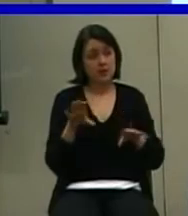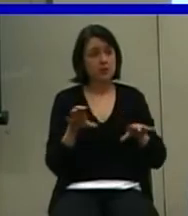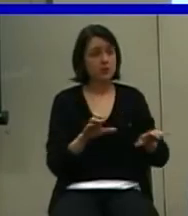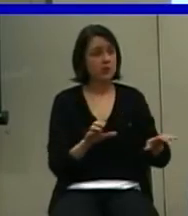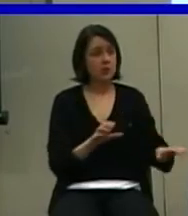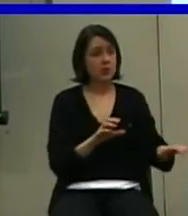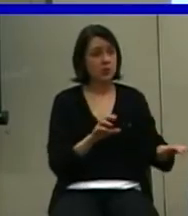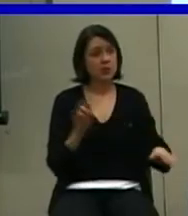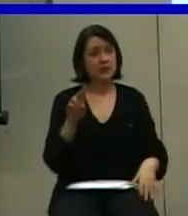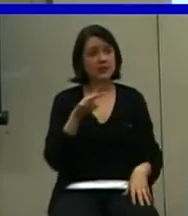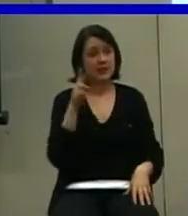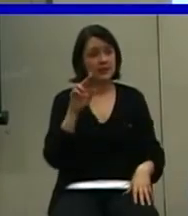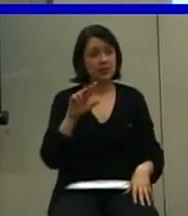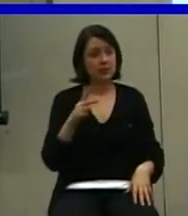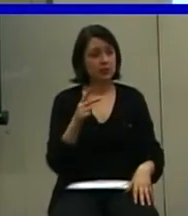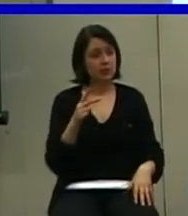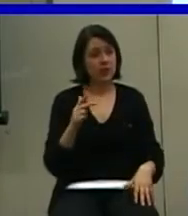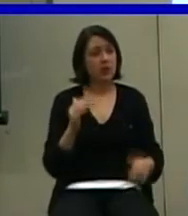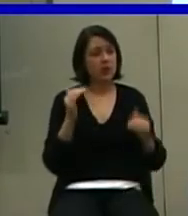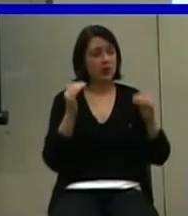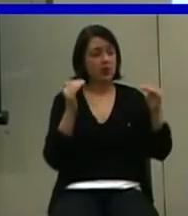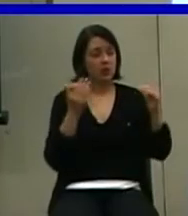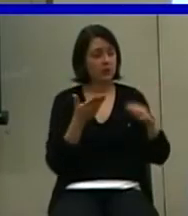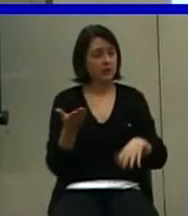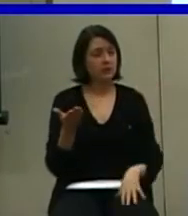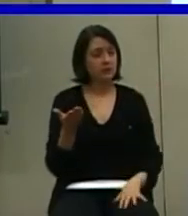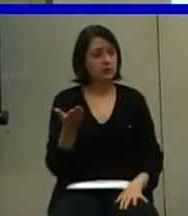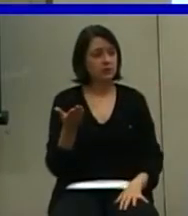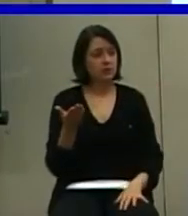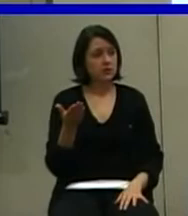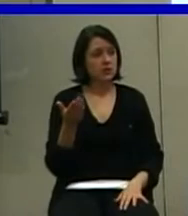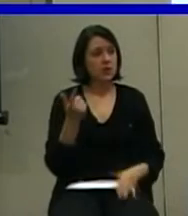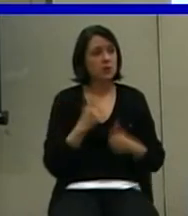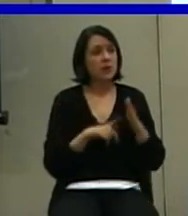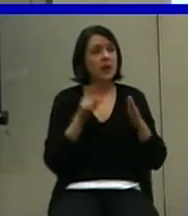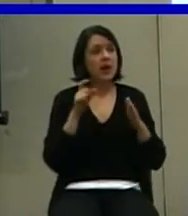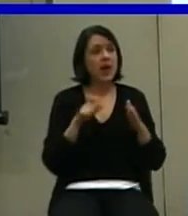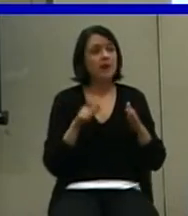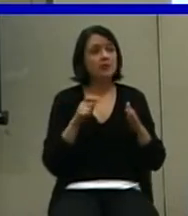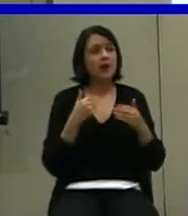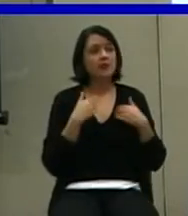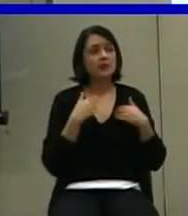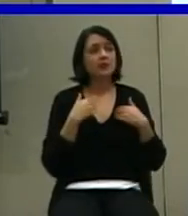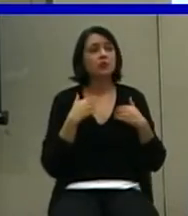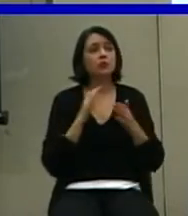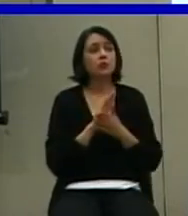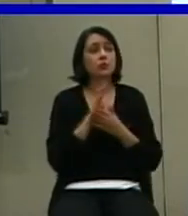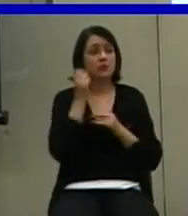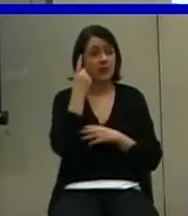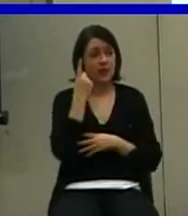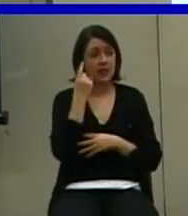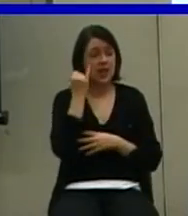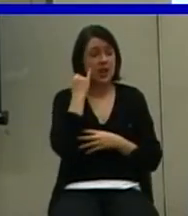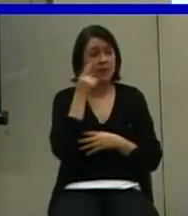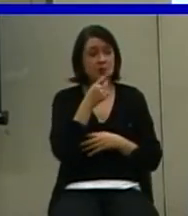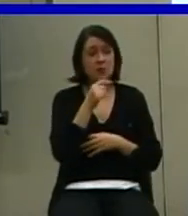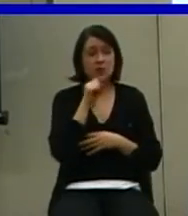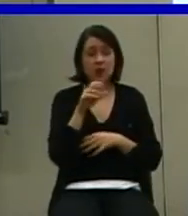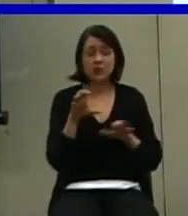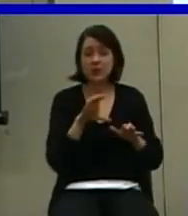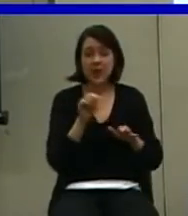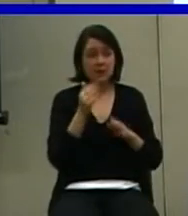do secondary, tertiary stuff? And here's what we have to get schools to understand. If you aren't doing